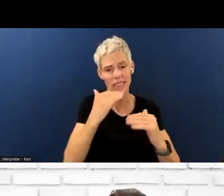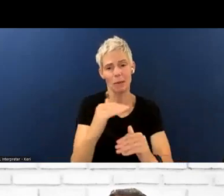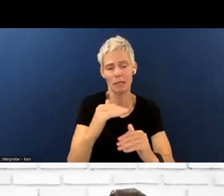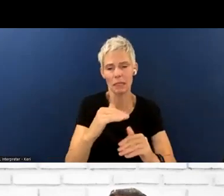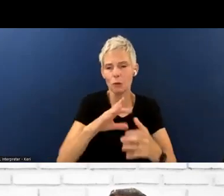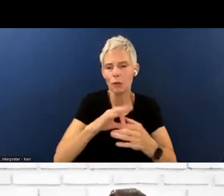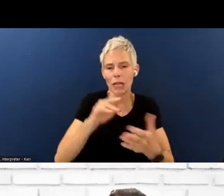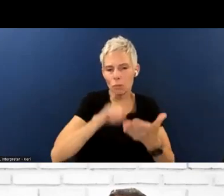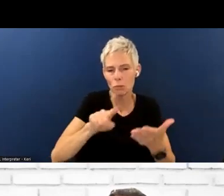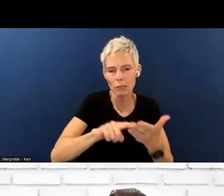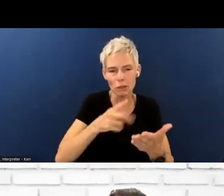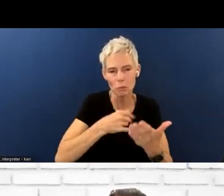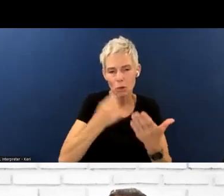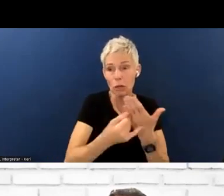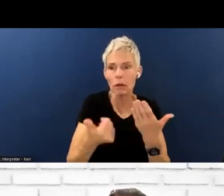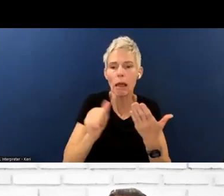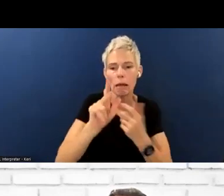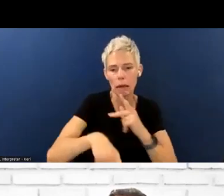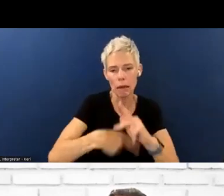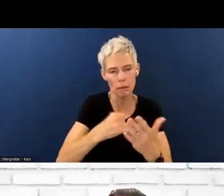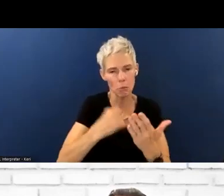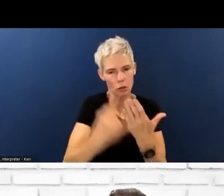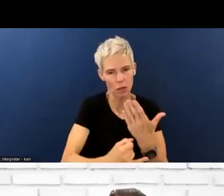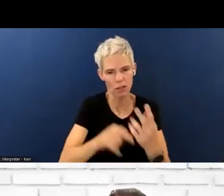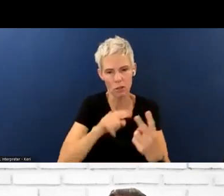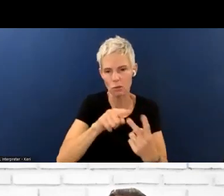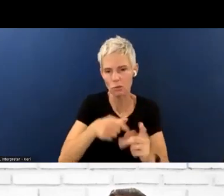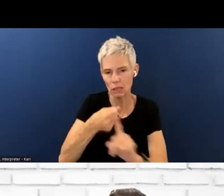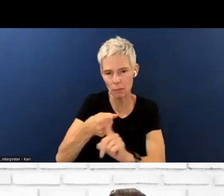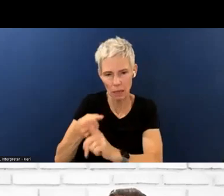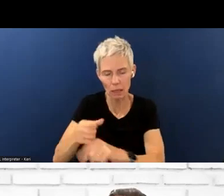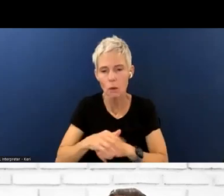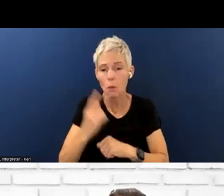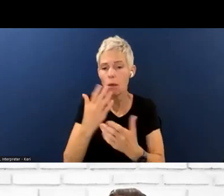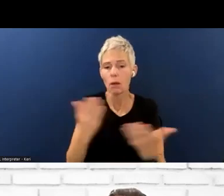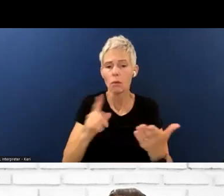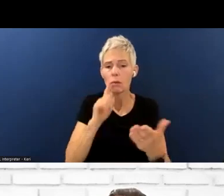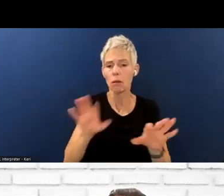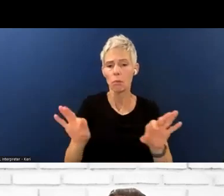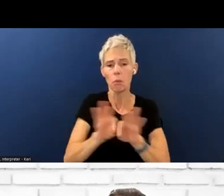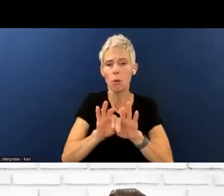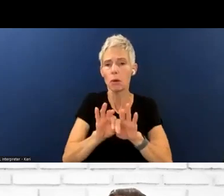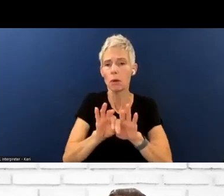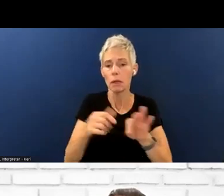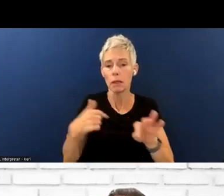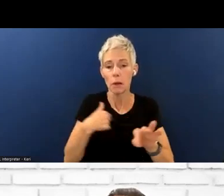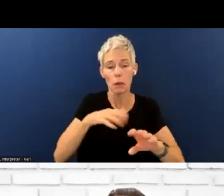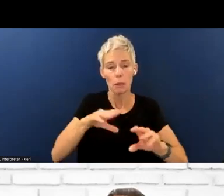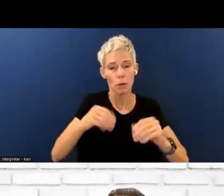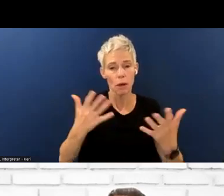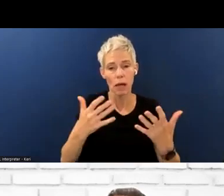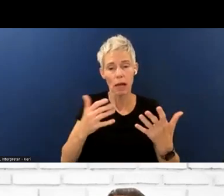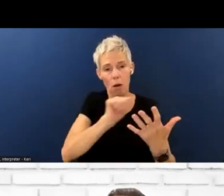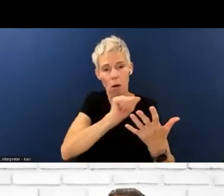projects, any project. And so one of the things that was really important to us is that we provided all of